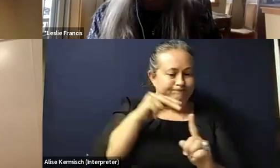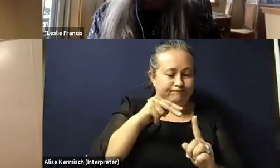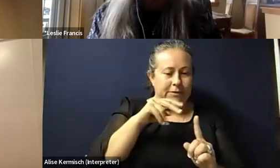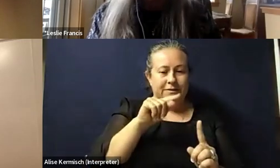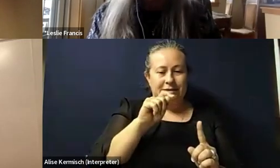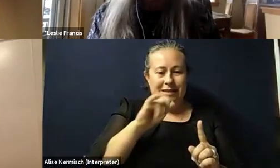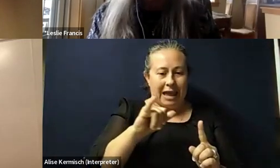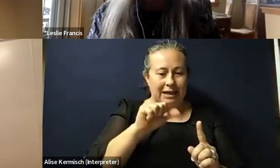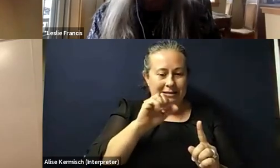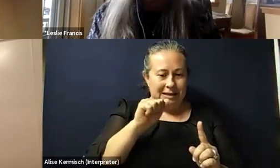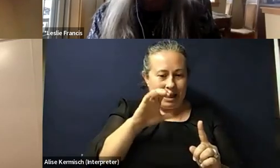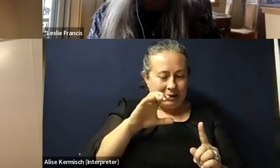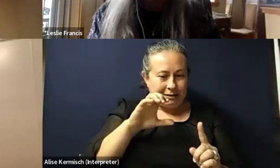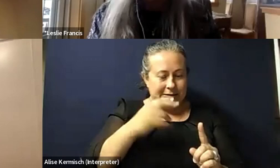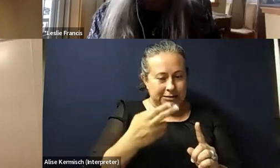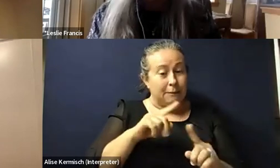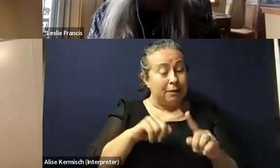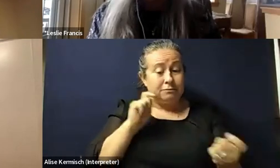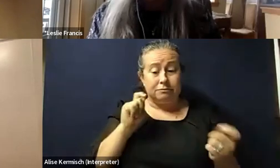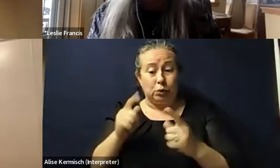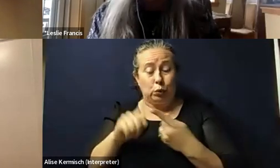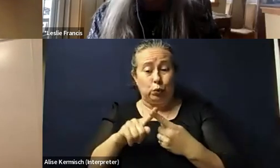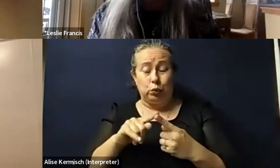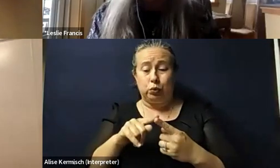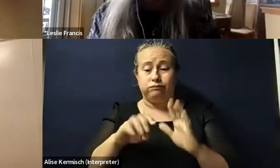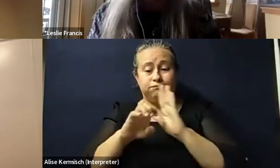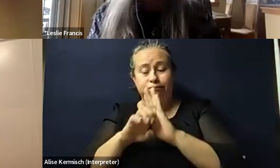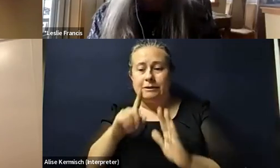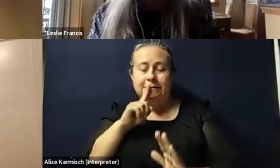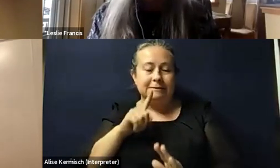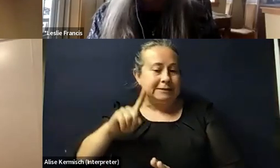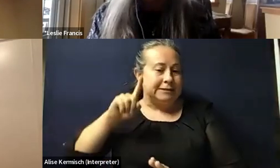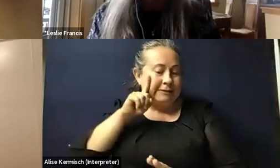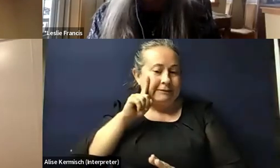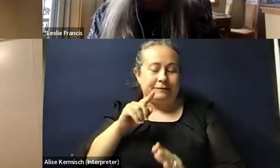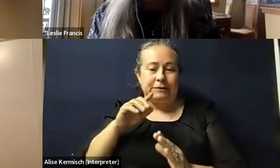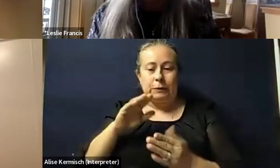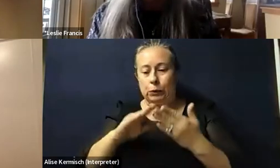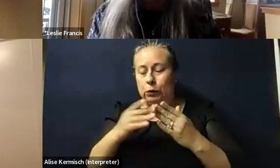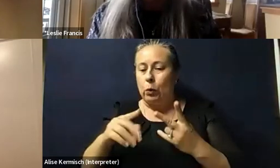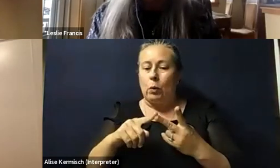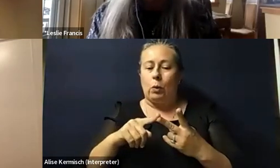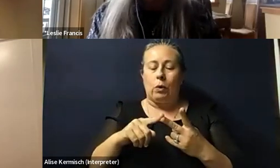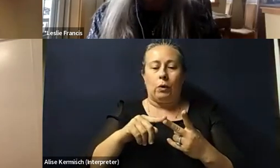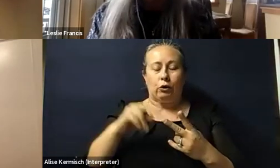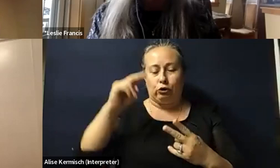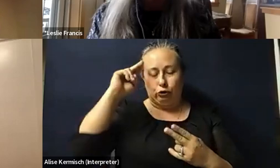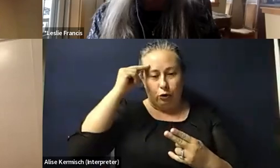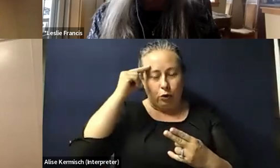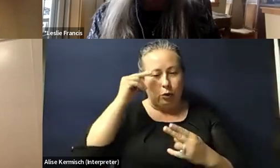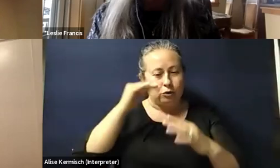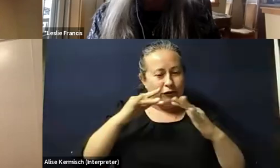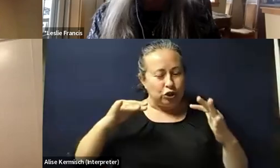But you switch to something like the deaf community, right? Or the neurodiverse community. Right? I mean, that was one of the point of